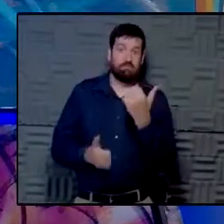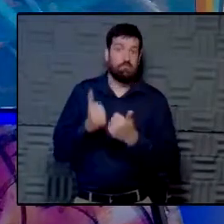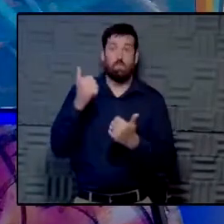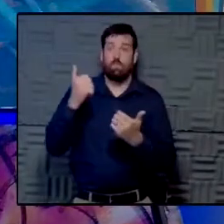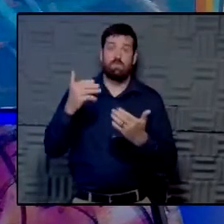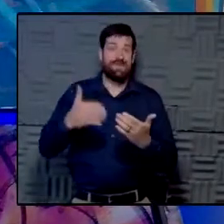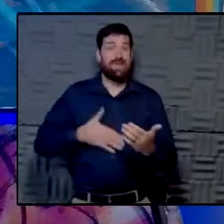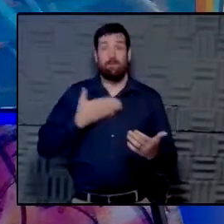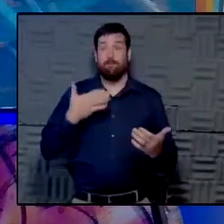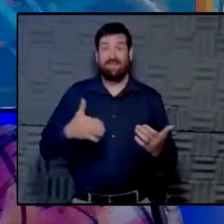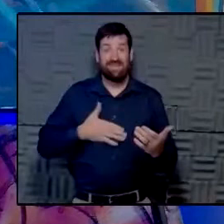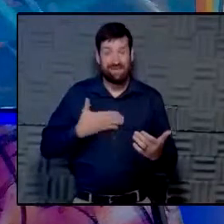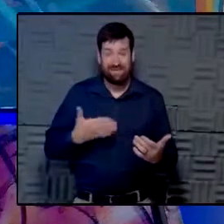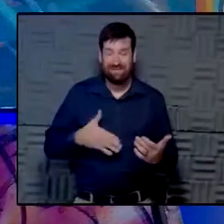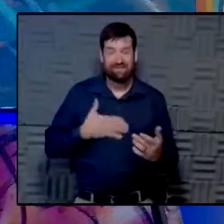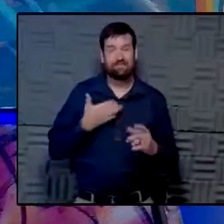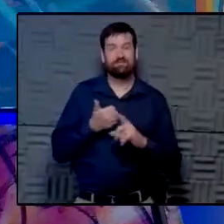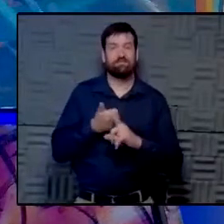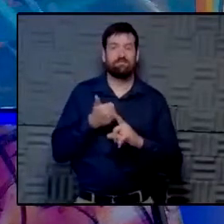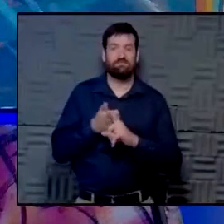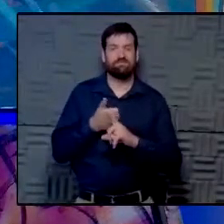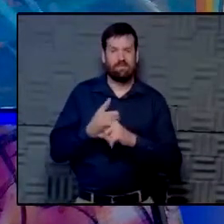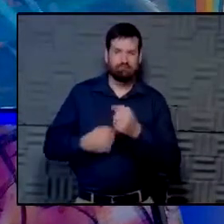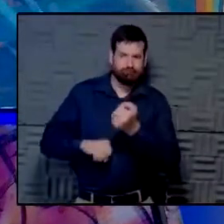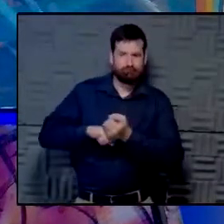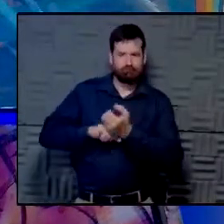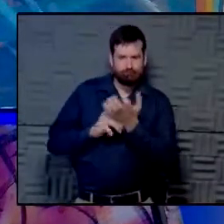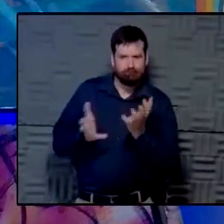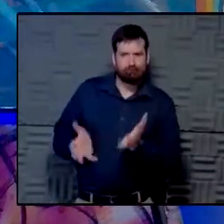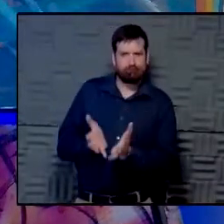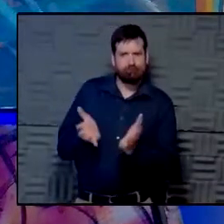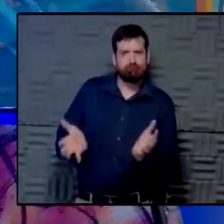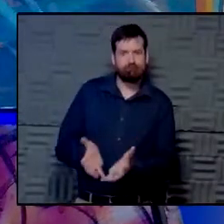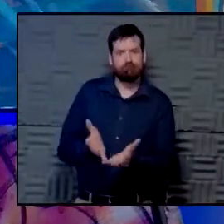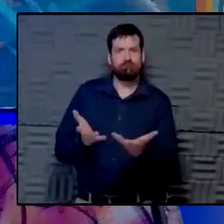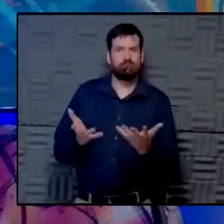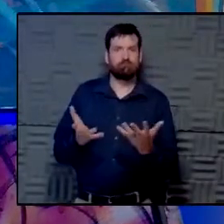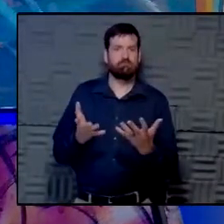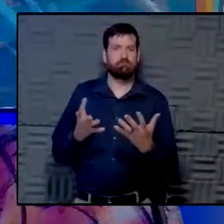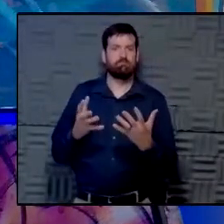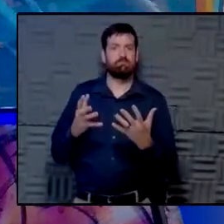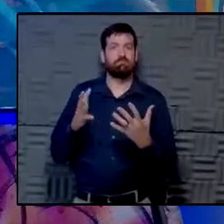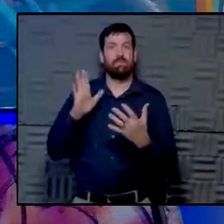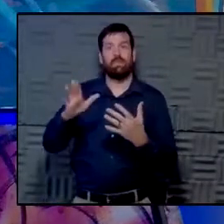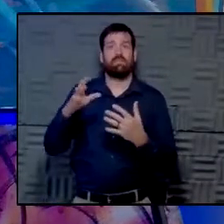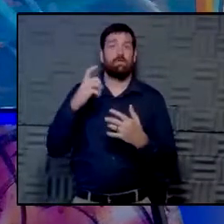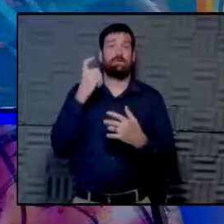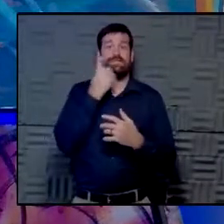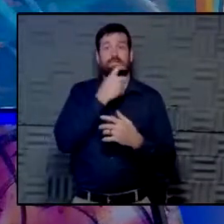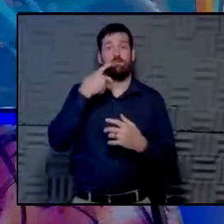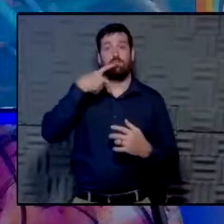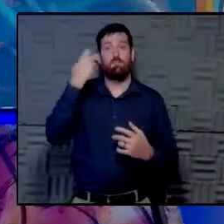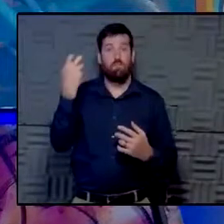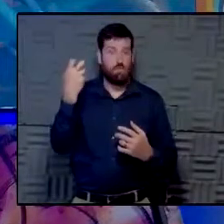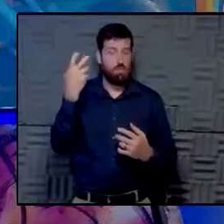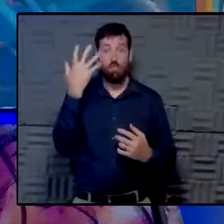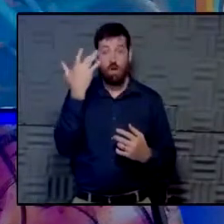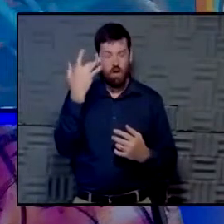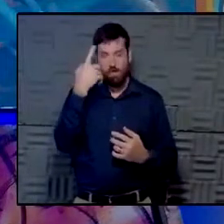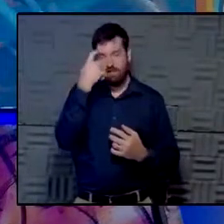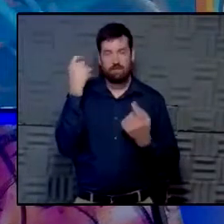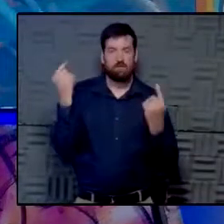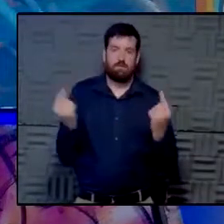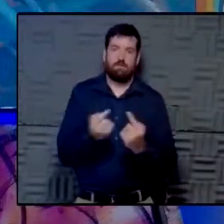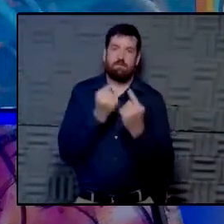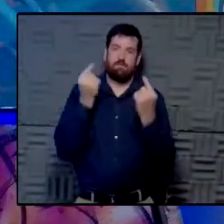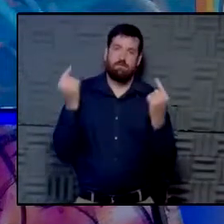me in the hospital are the ones that I've advocated and been able to actually get their teeth pulled because they are in pain every day.